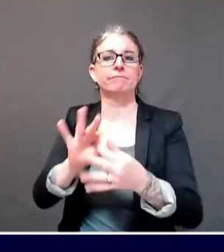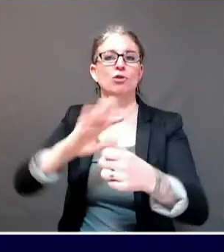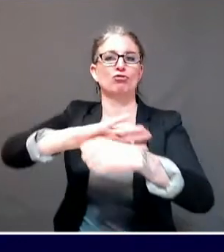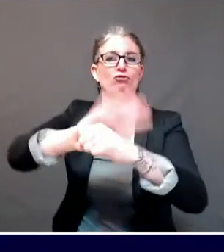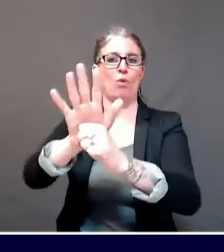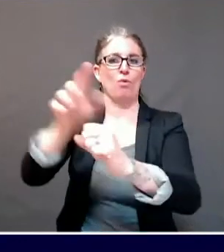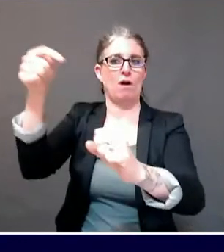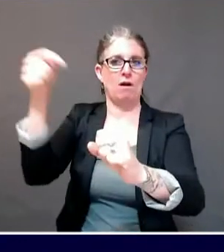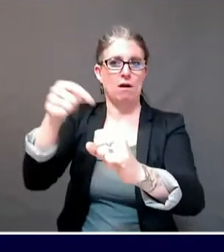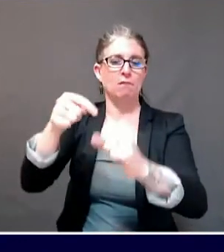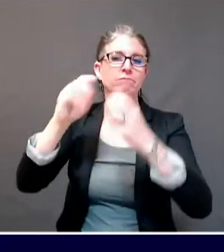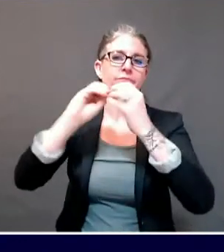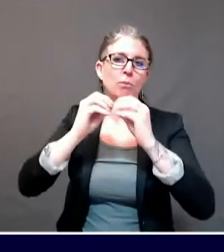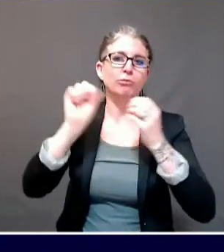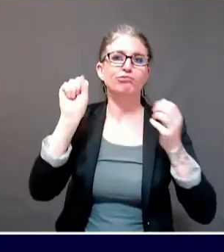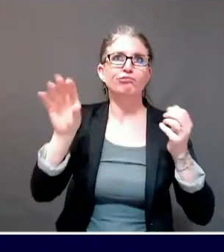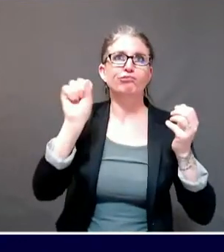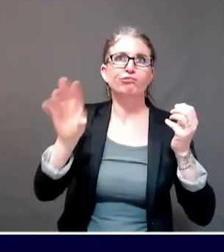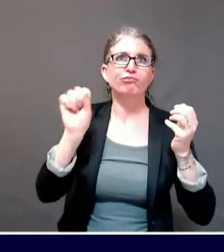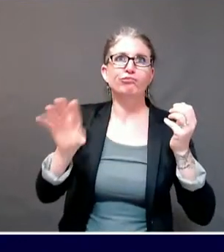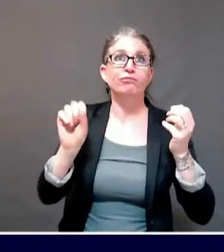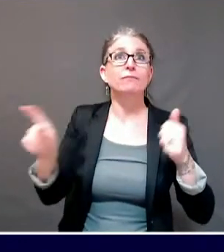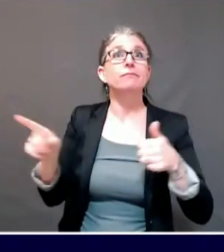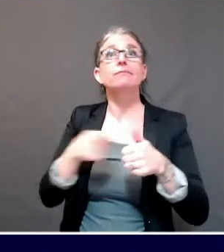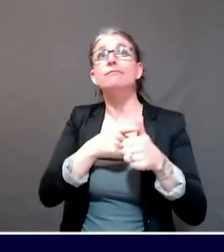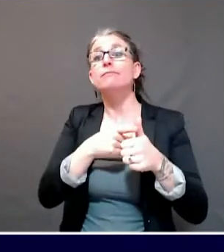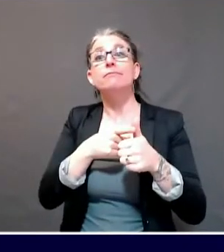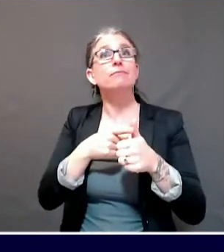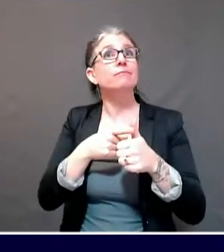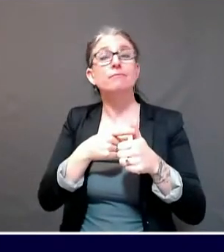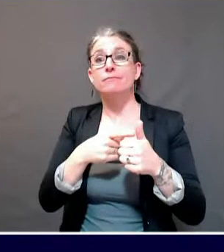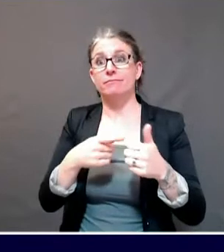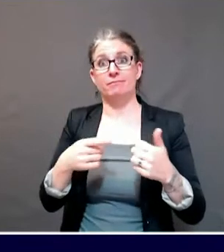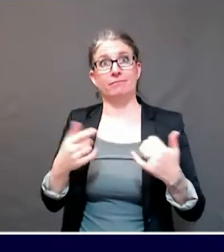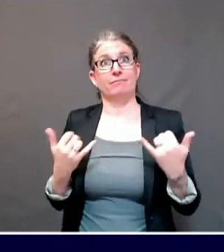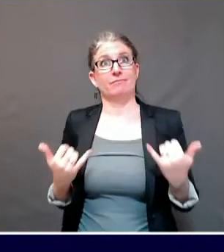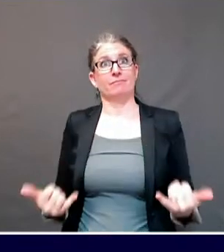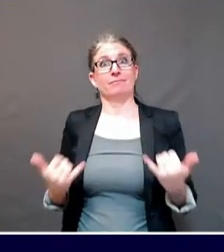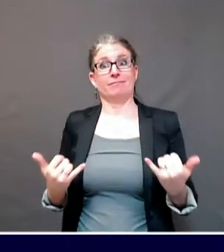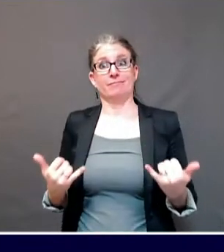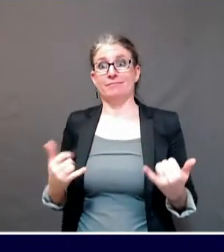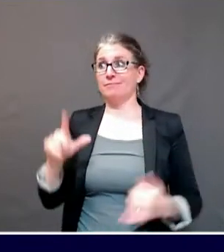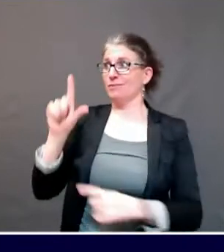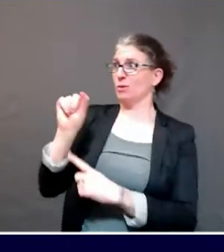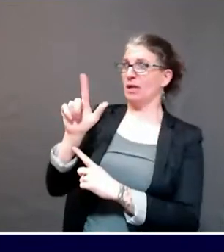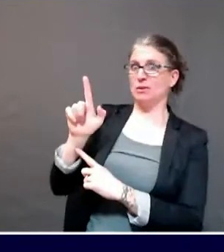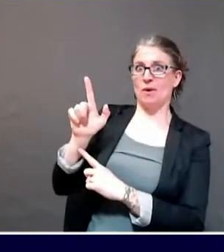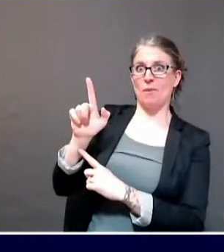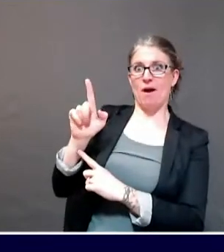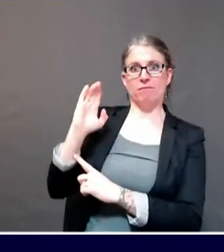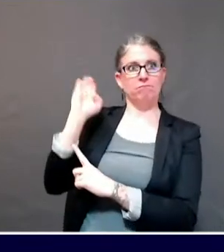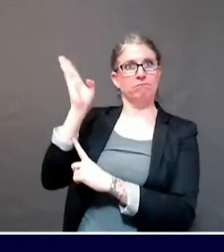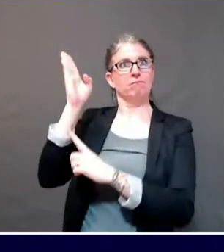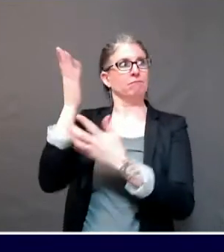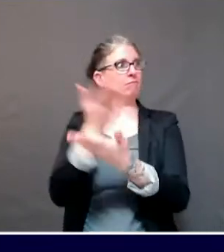for today, the first briefing of 2021, Monday, January 4th.